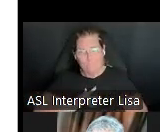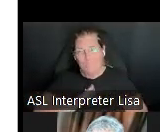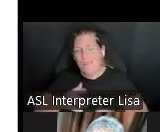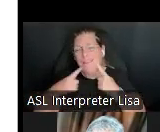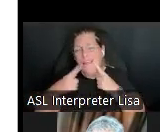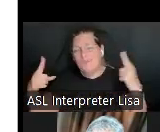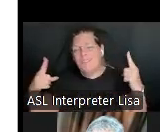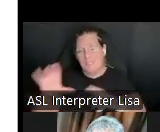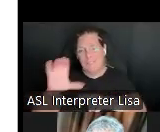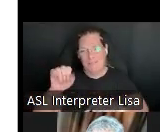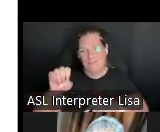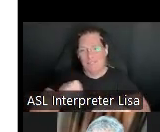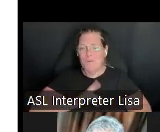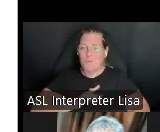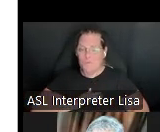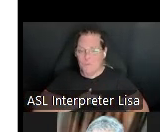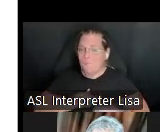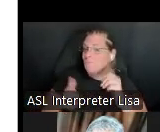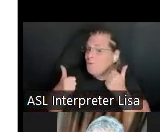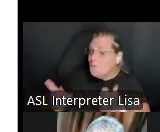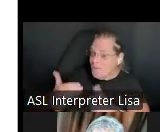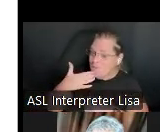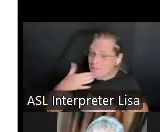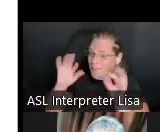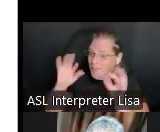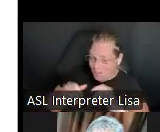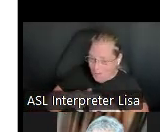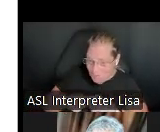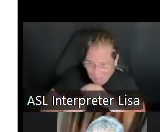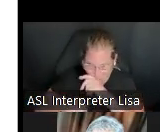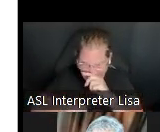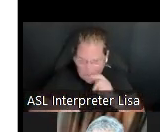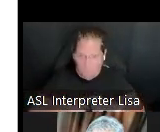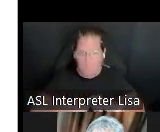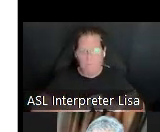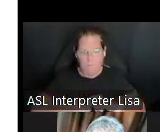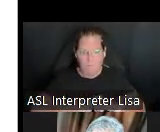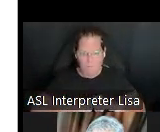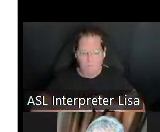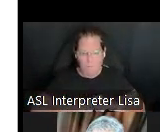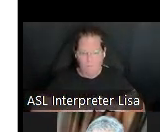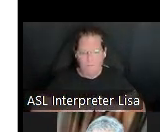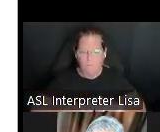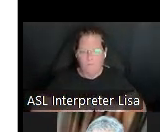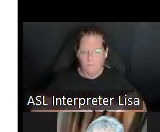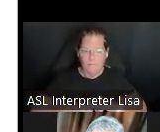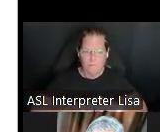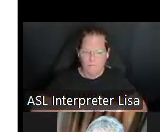successful case that we had. Great. Thank you for sharing that. I appreciate it. Yeah, if anybody else had